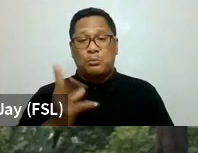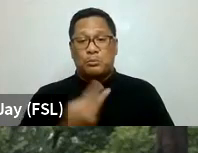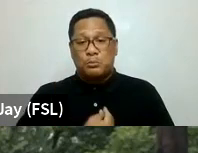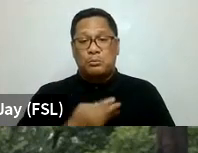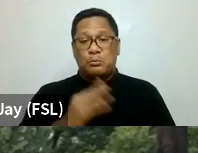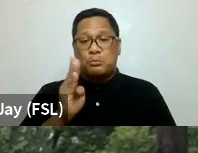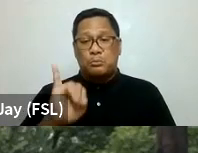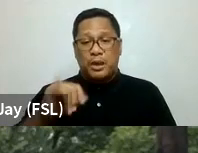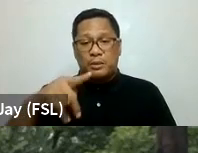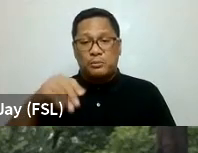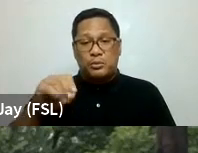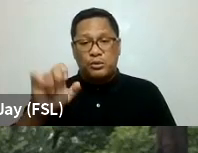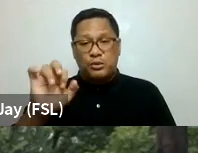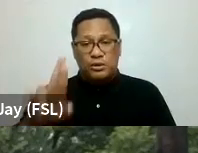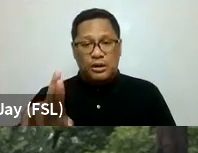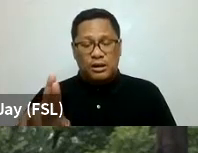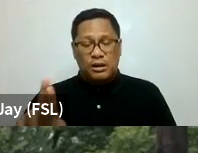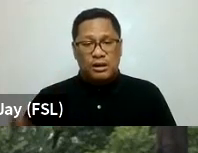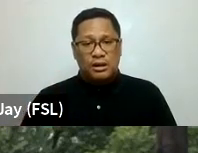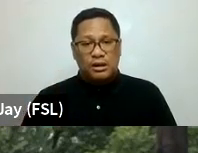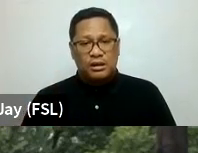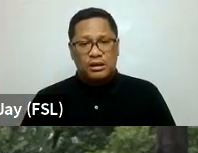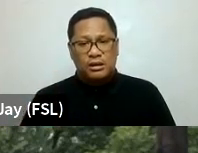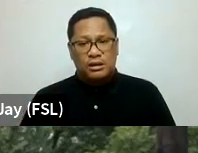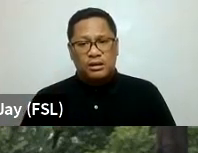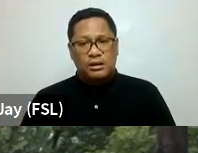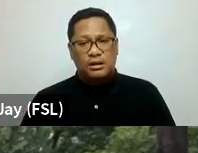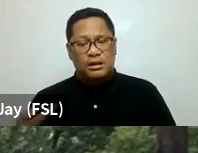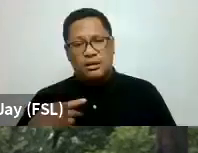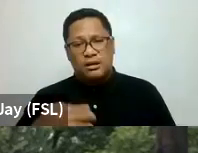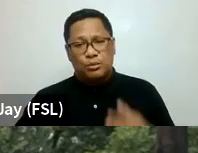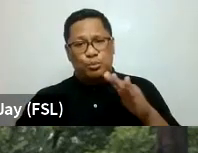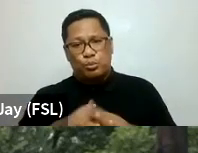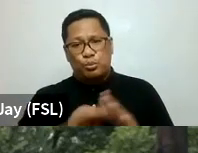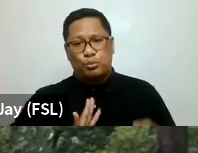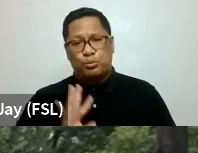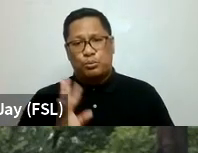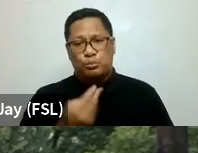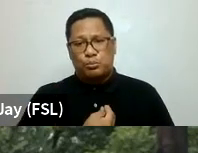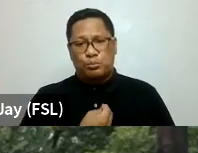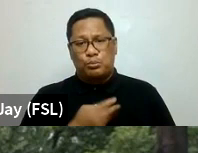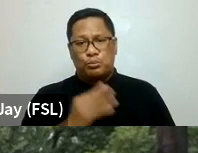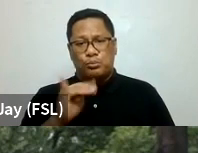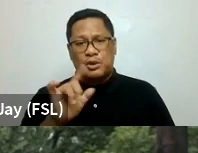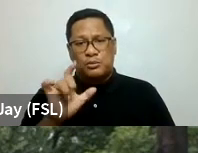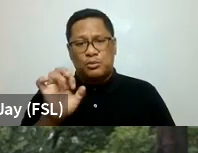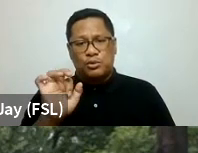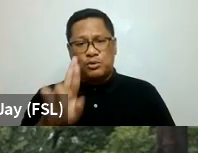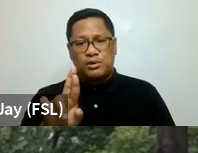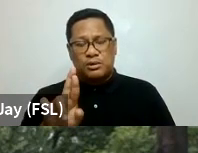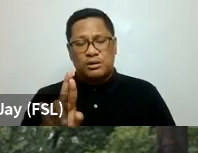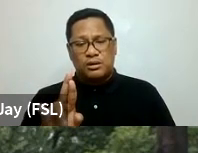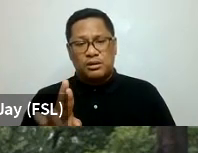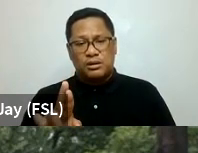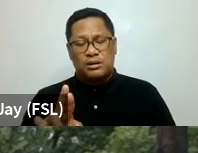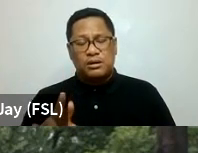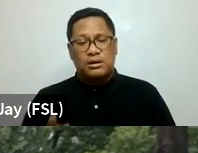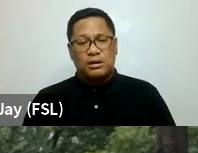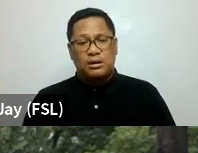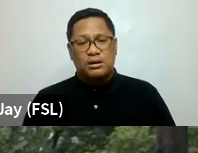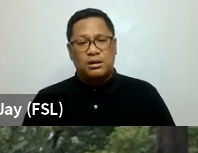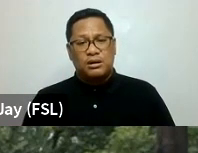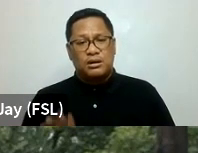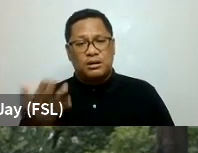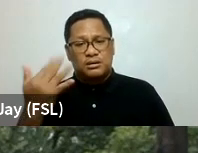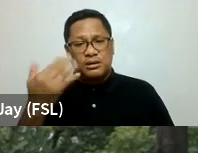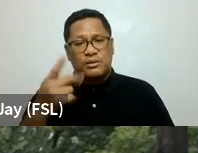Bahrain, nag-act up na yung aking bipolar disorder, which actually is the cause why I had to